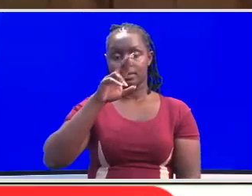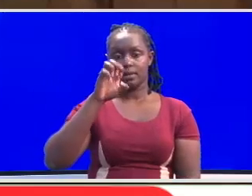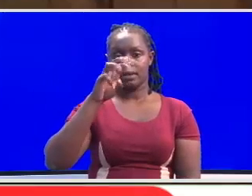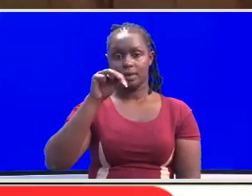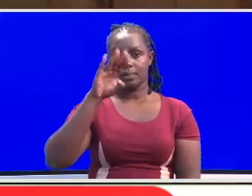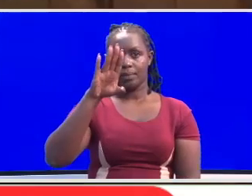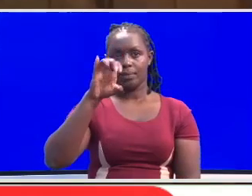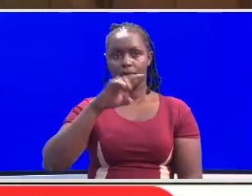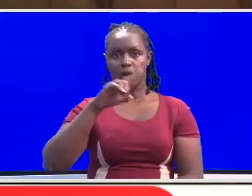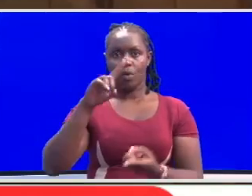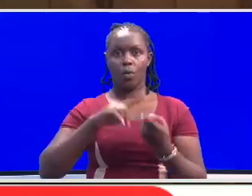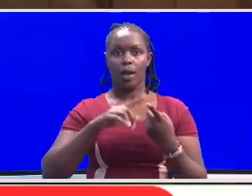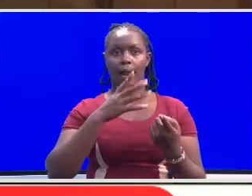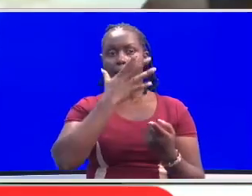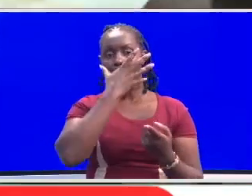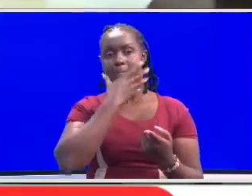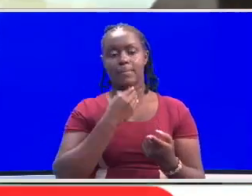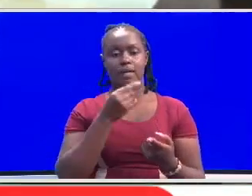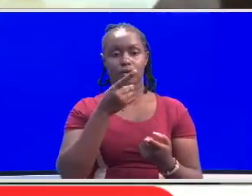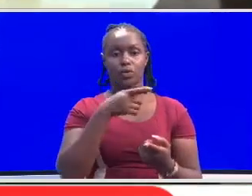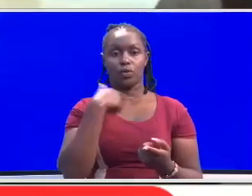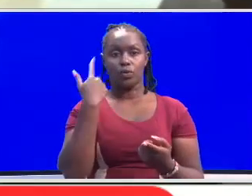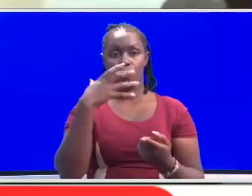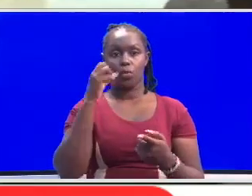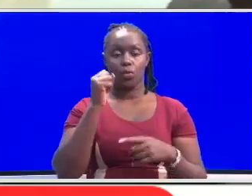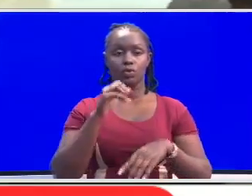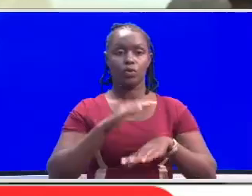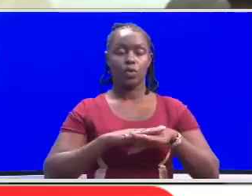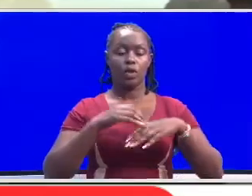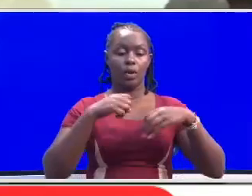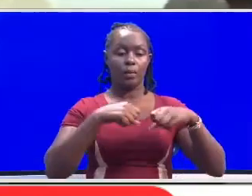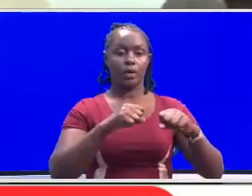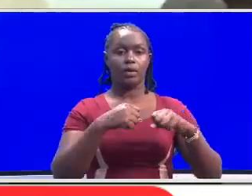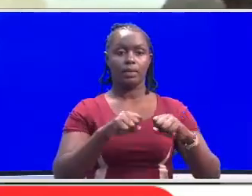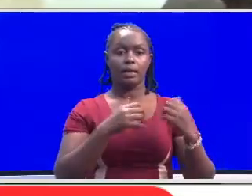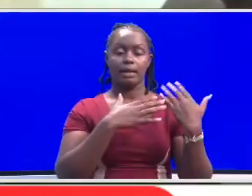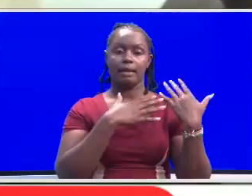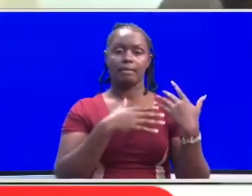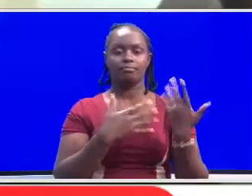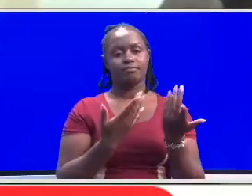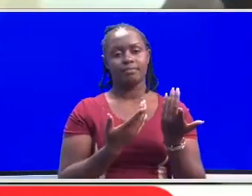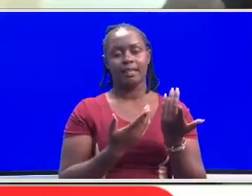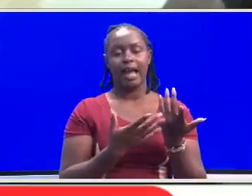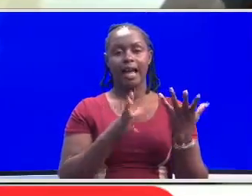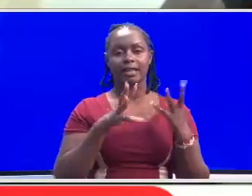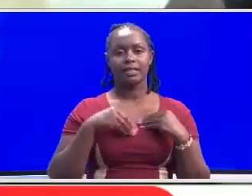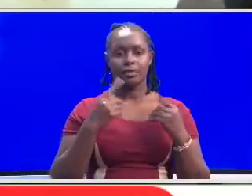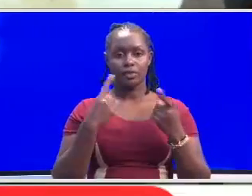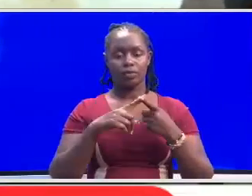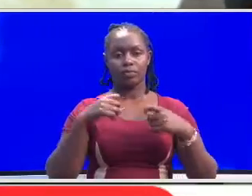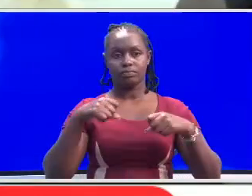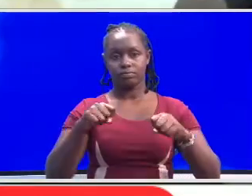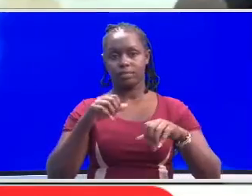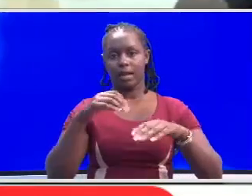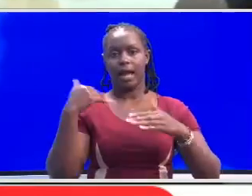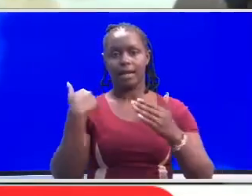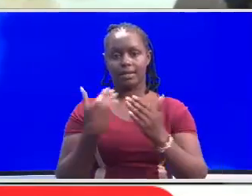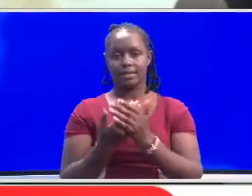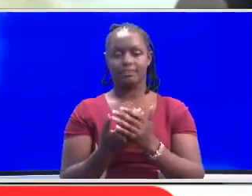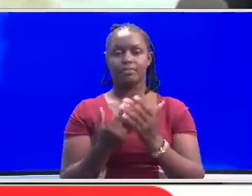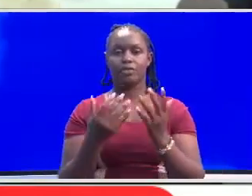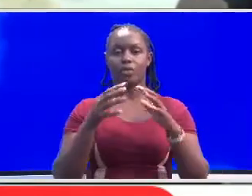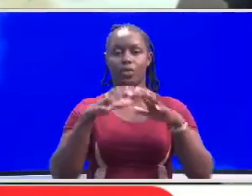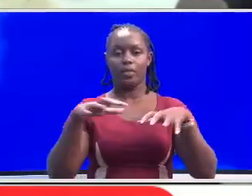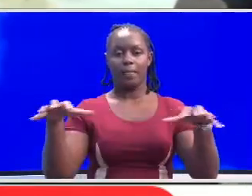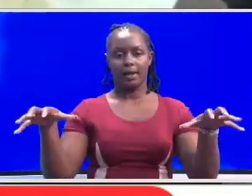wakati Obondo ambaye alikuwa kwenye pikipiki alijitolea kumbeba hadi sokoni.